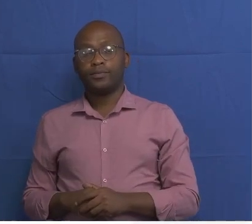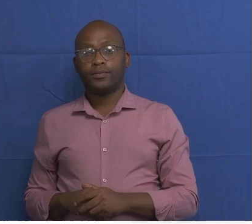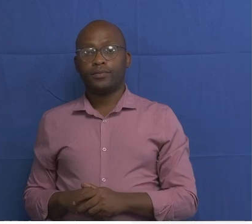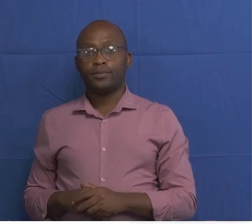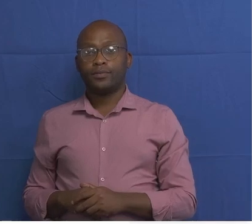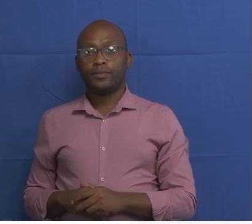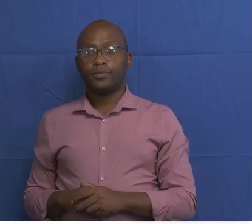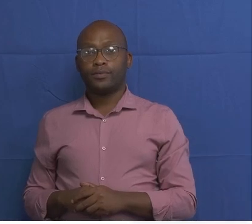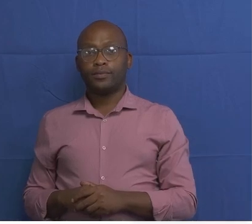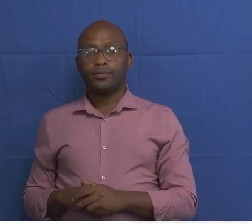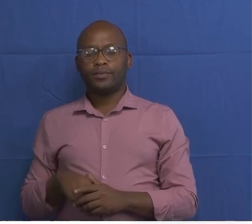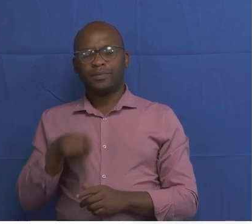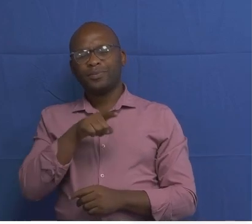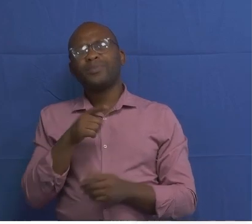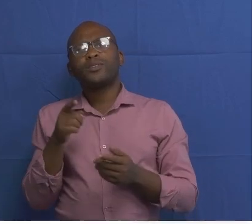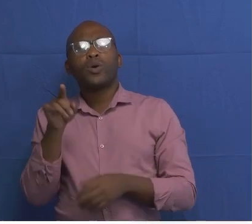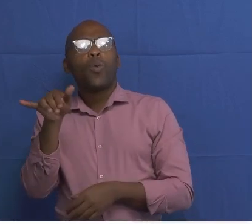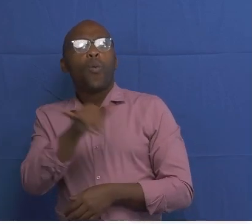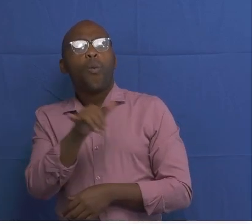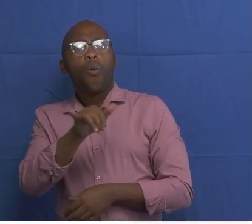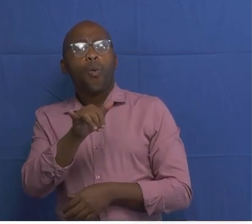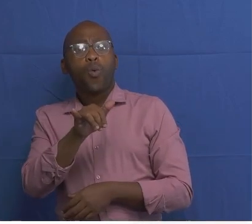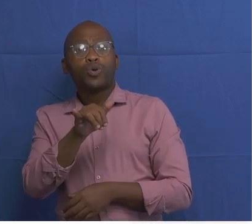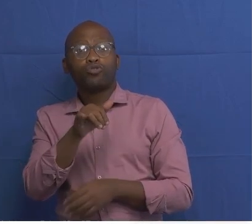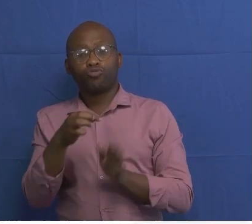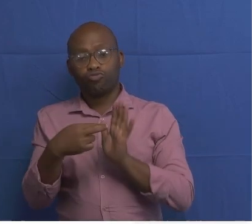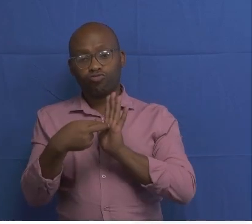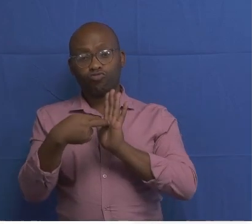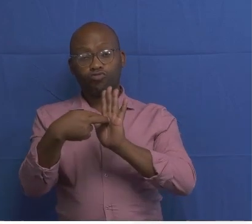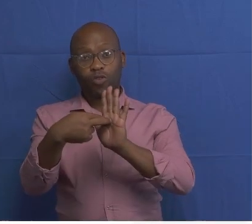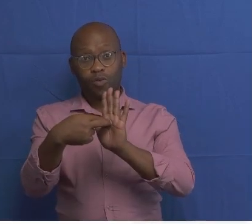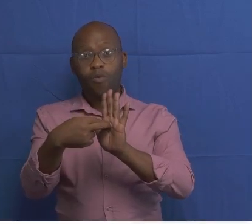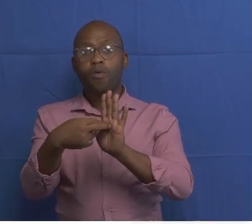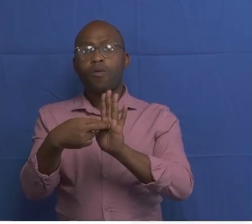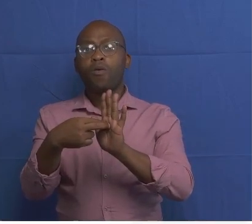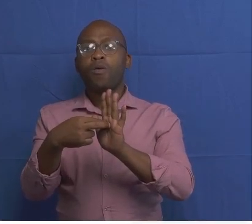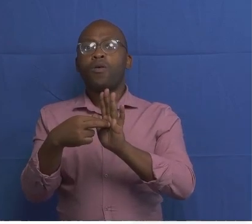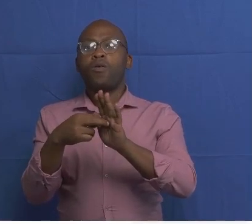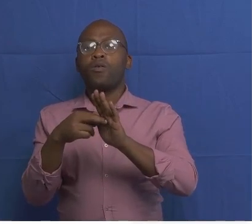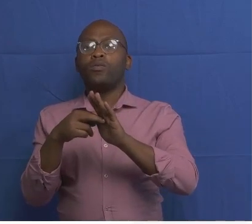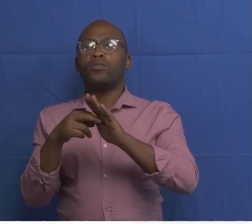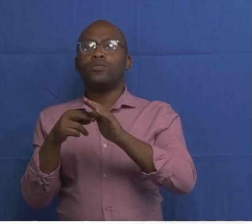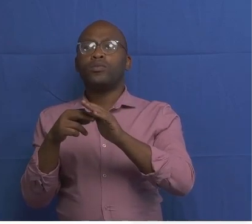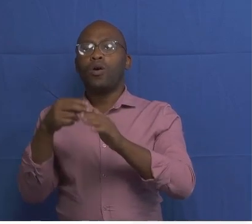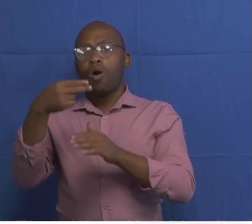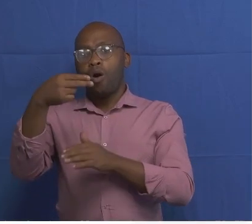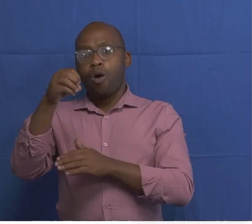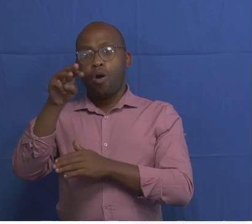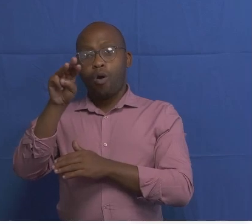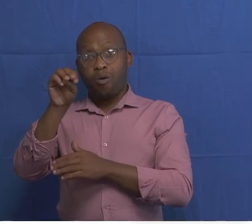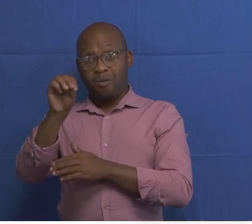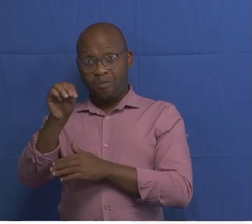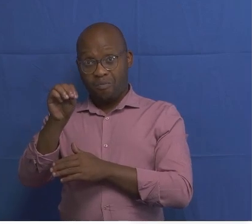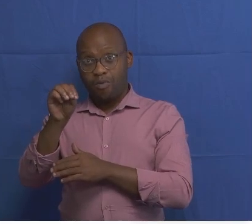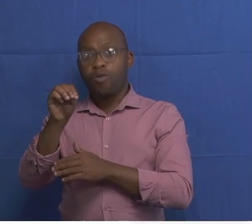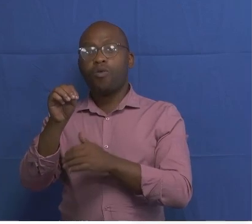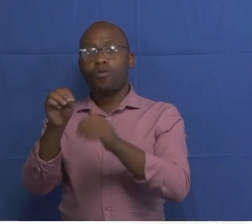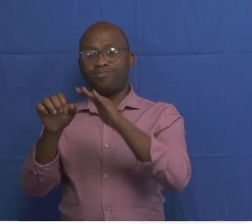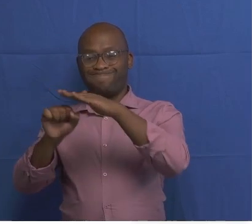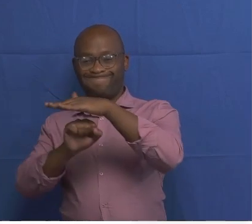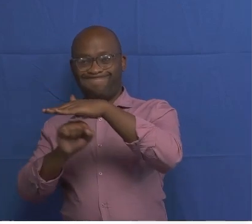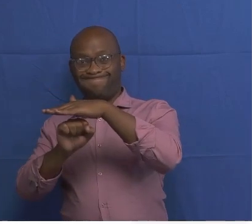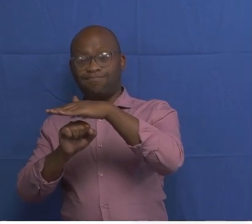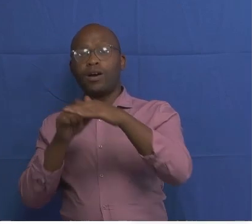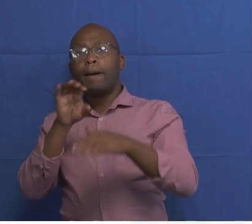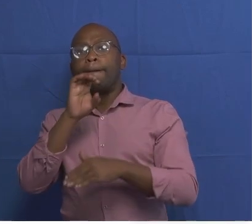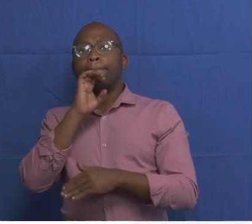represents the homozygous recessive state? Now, remember, what is homozygous? Homo means same,